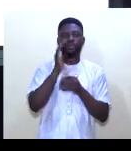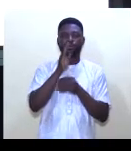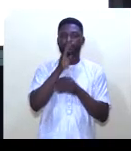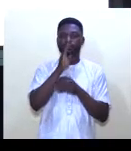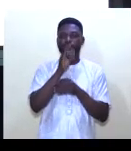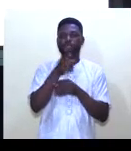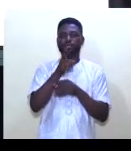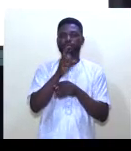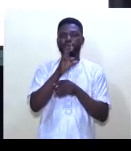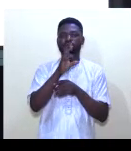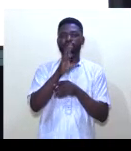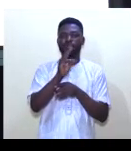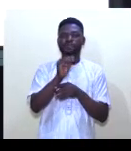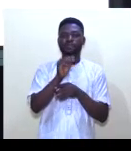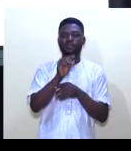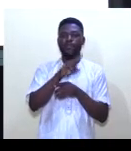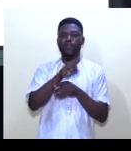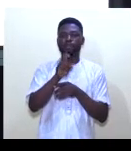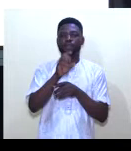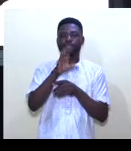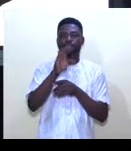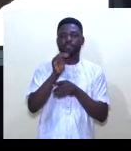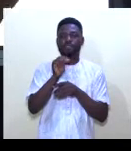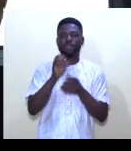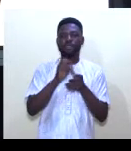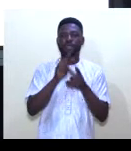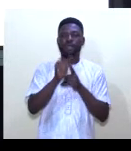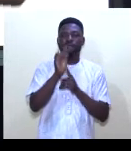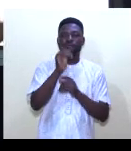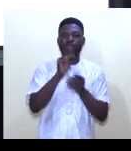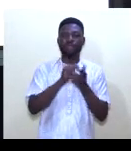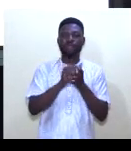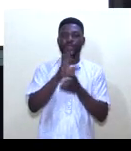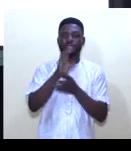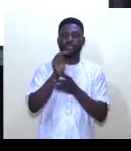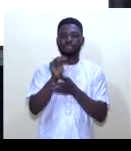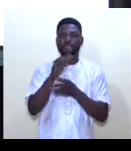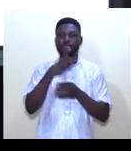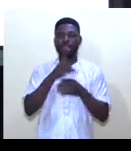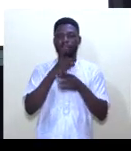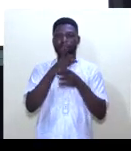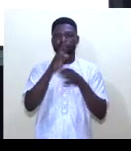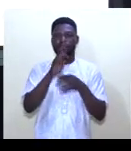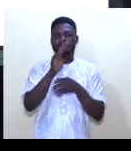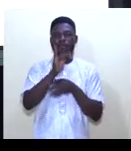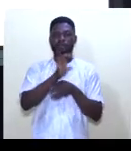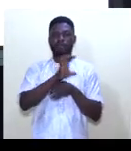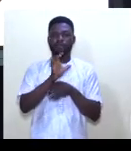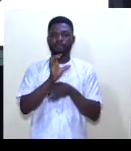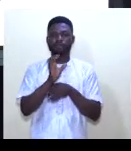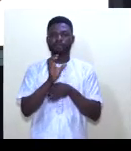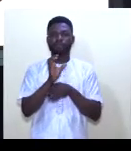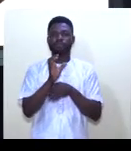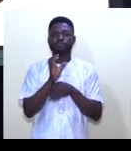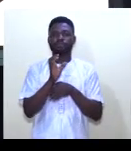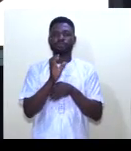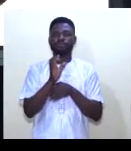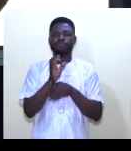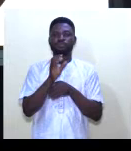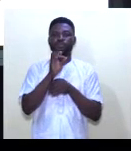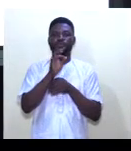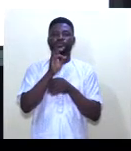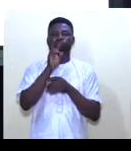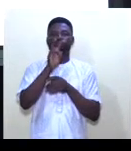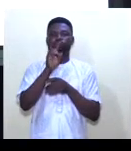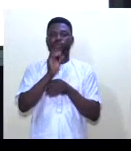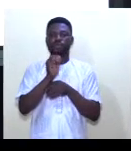be 100 centimeter, or 15,000 centimeters. Now you divide by 500. So